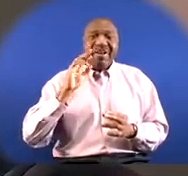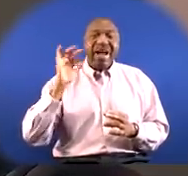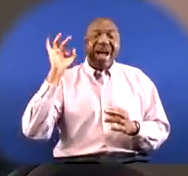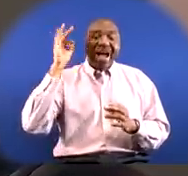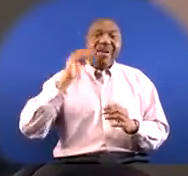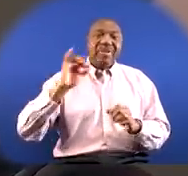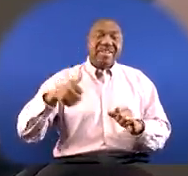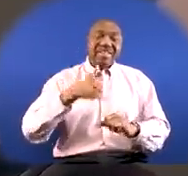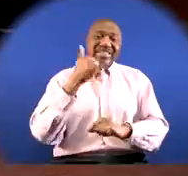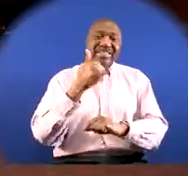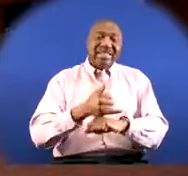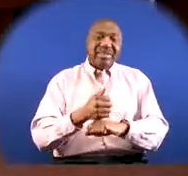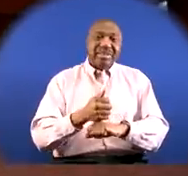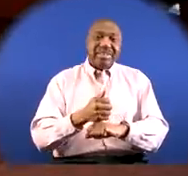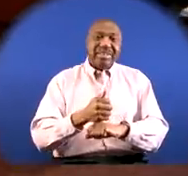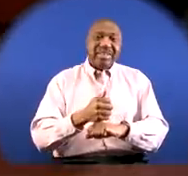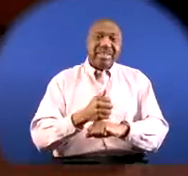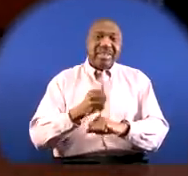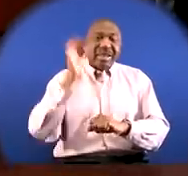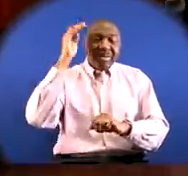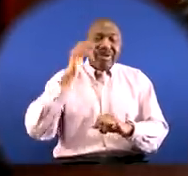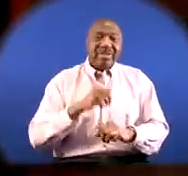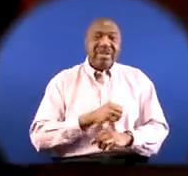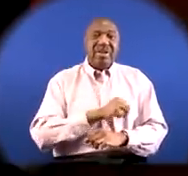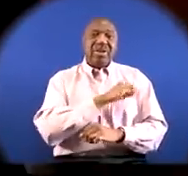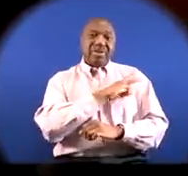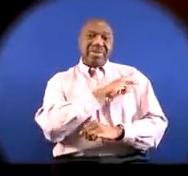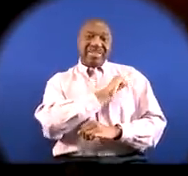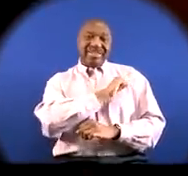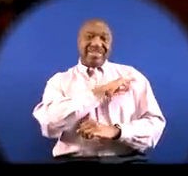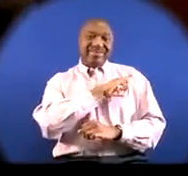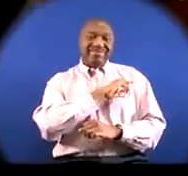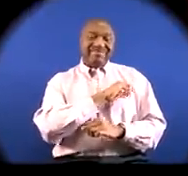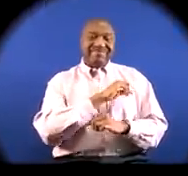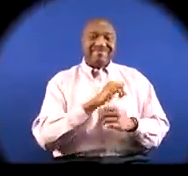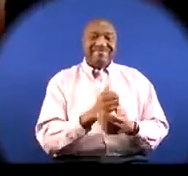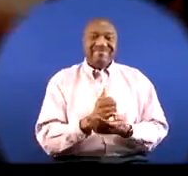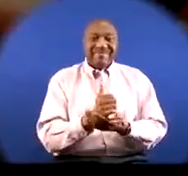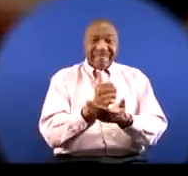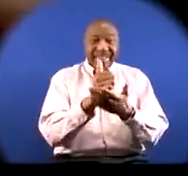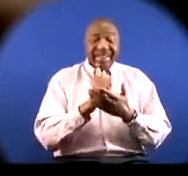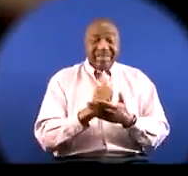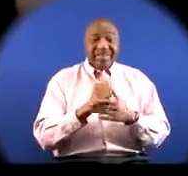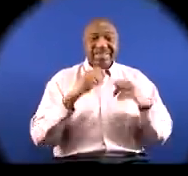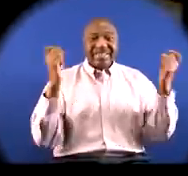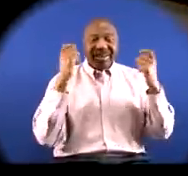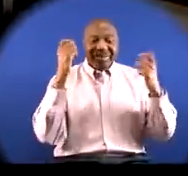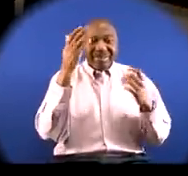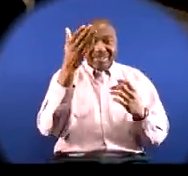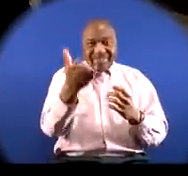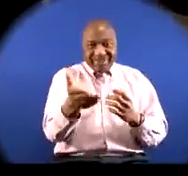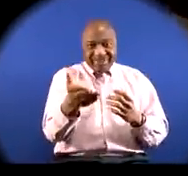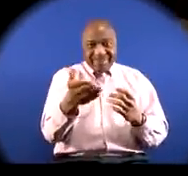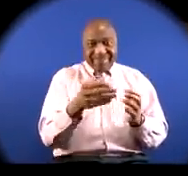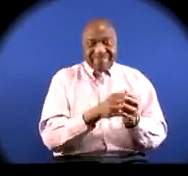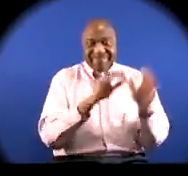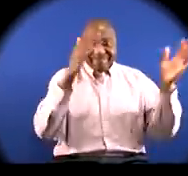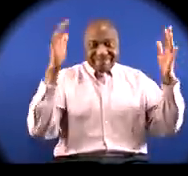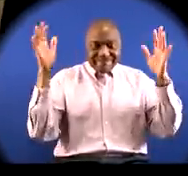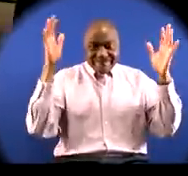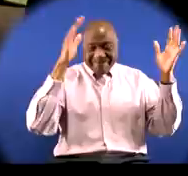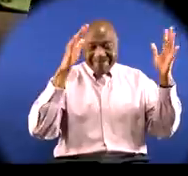William Alexander Lawson. Will you help me celebrate him? He's here, our founding pastor